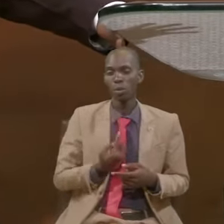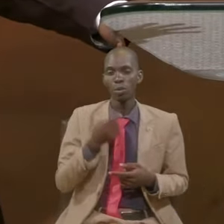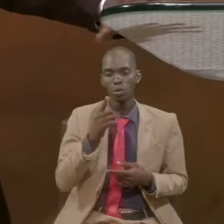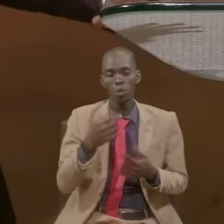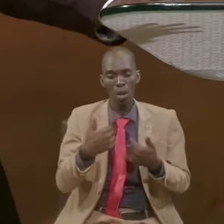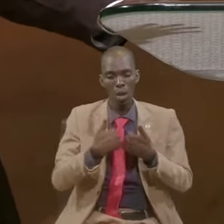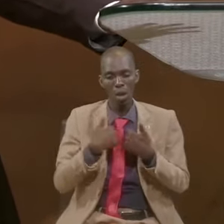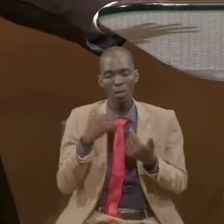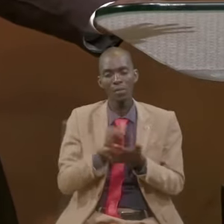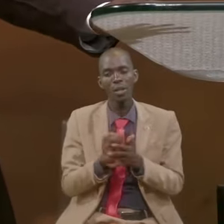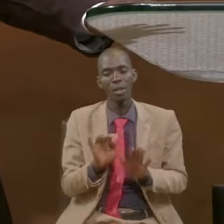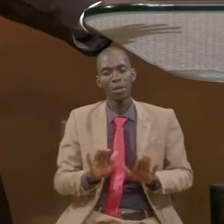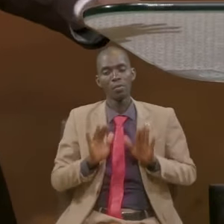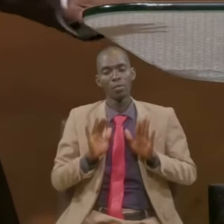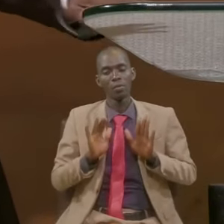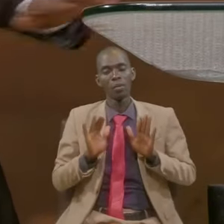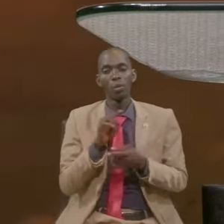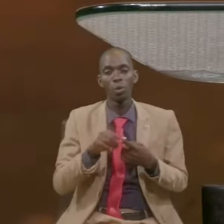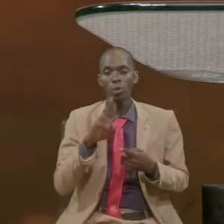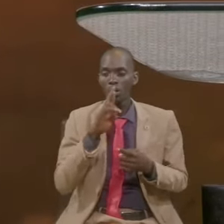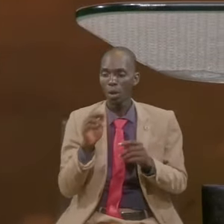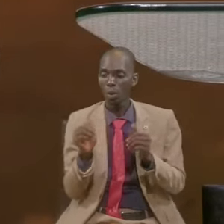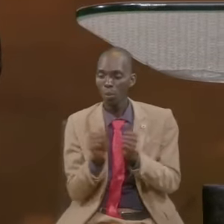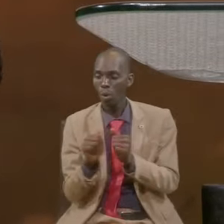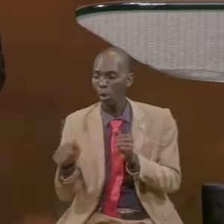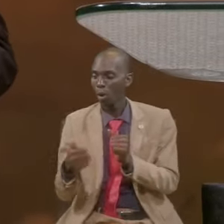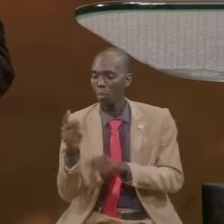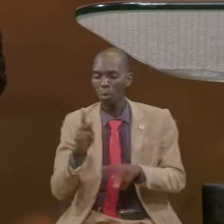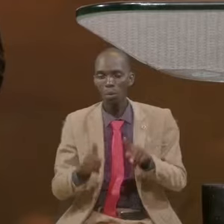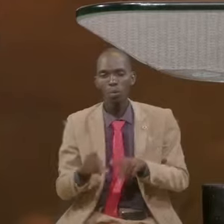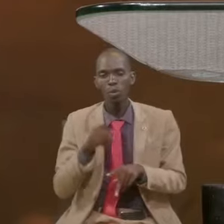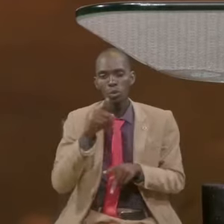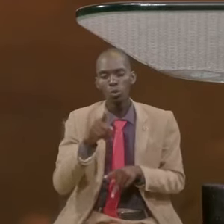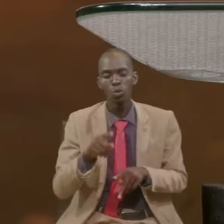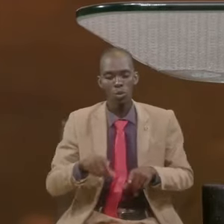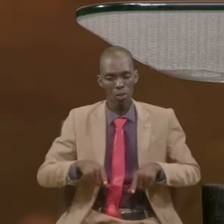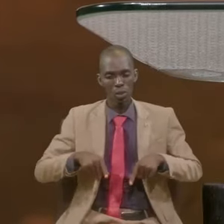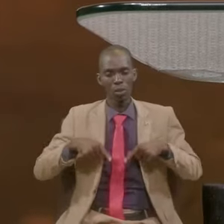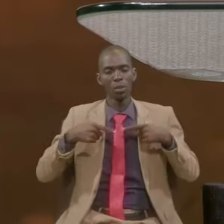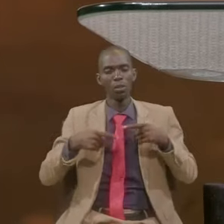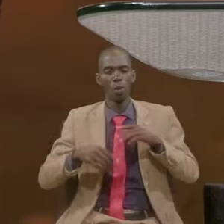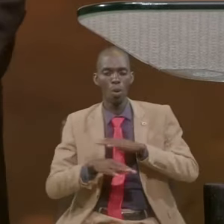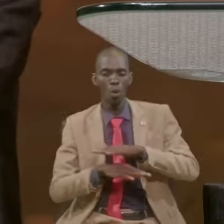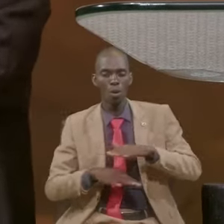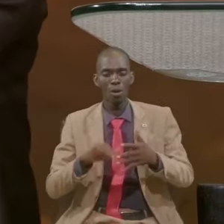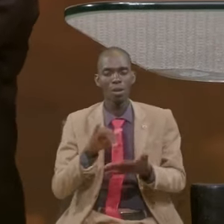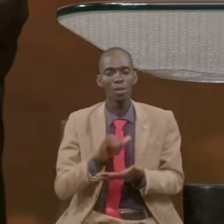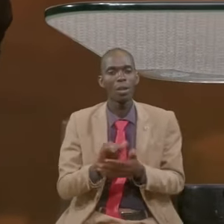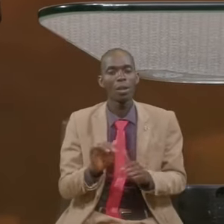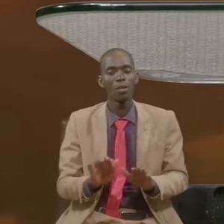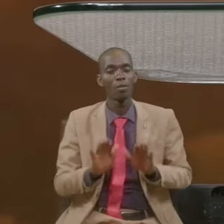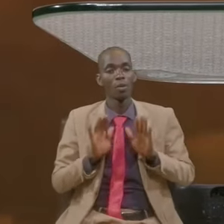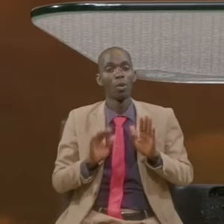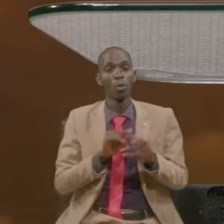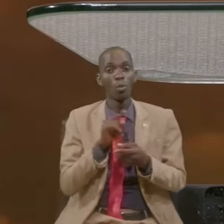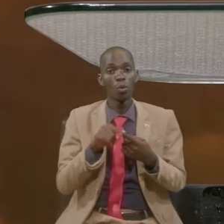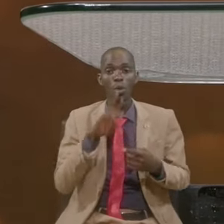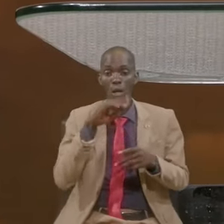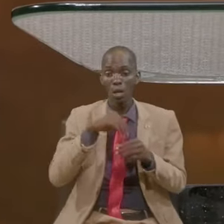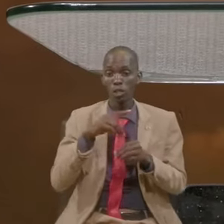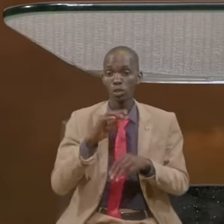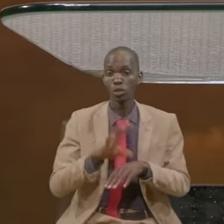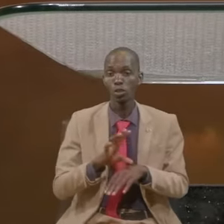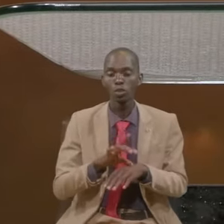you live under fear. And when you are in the church, where there should be freedom, because